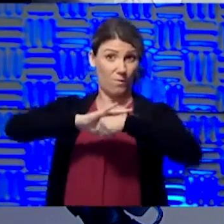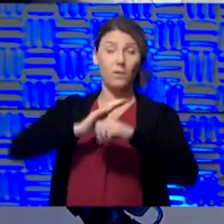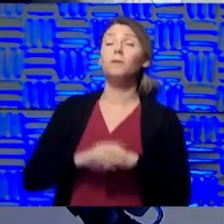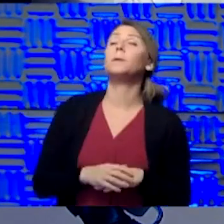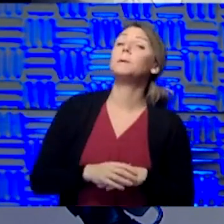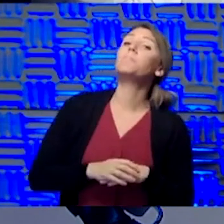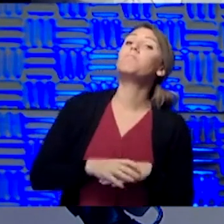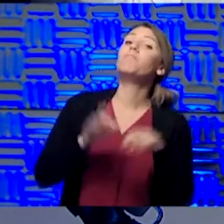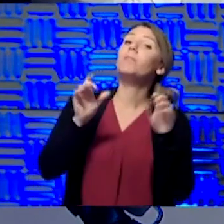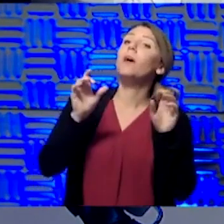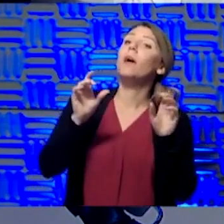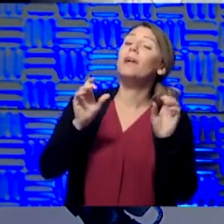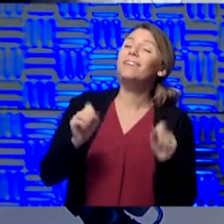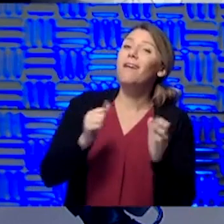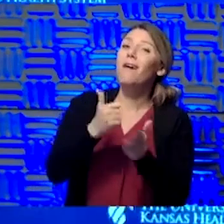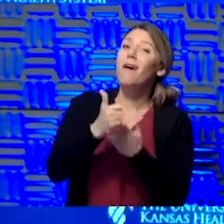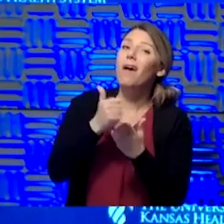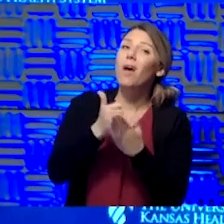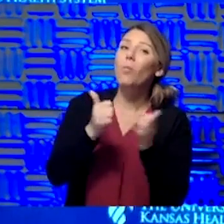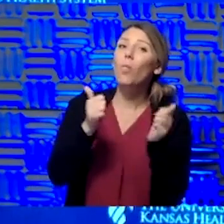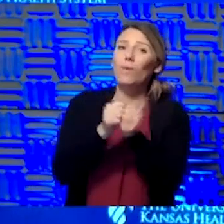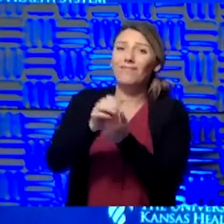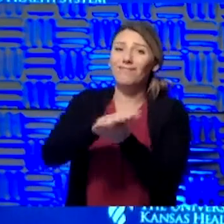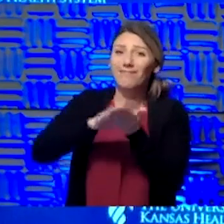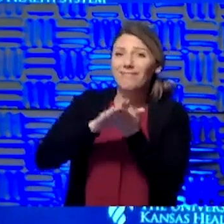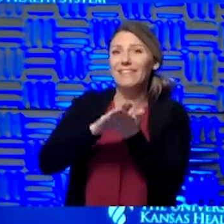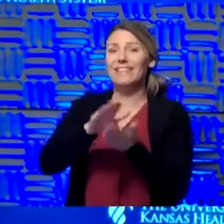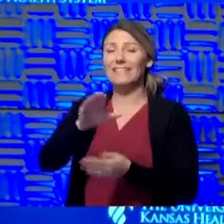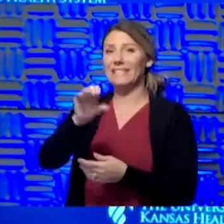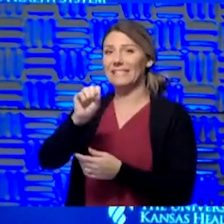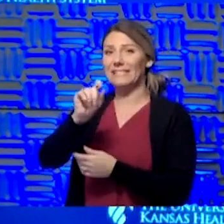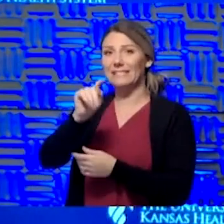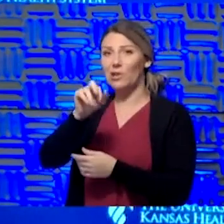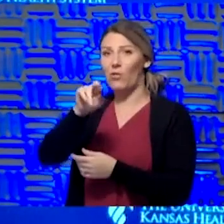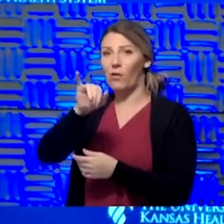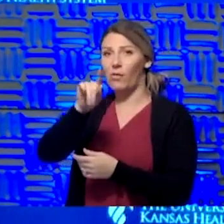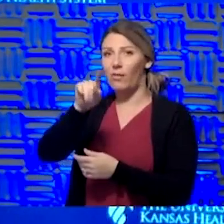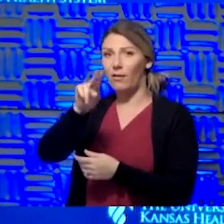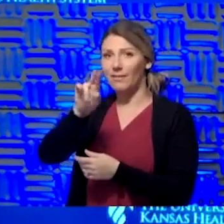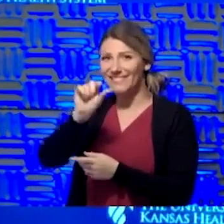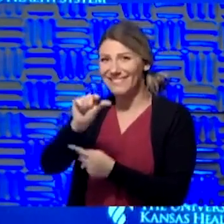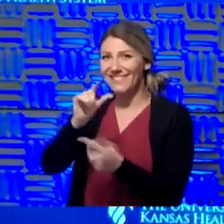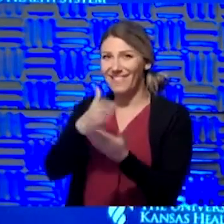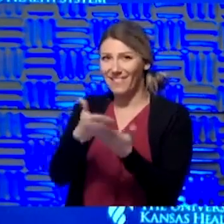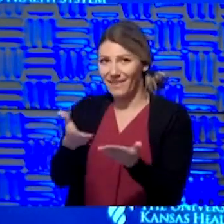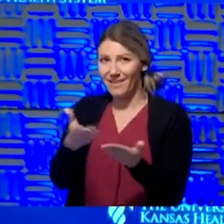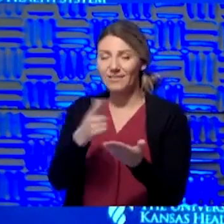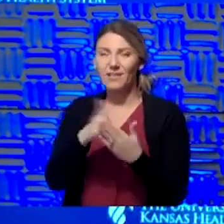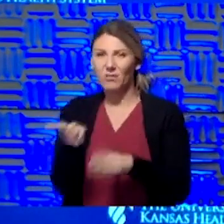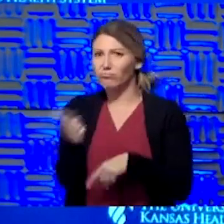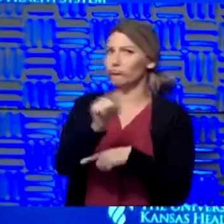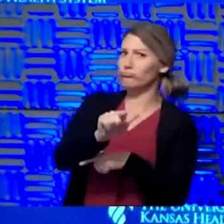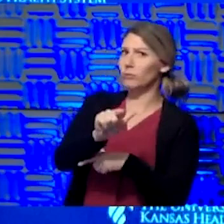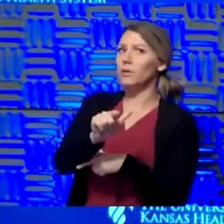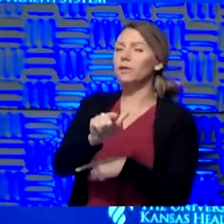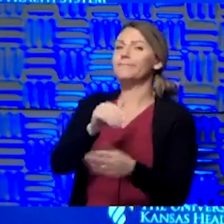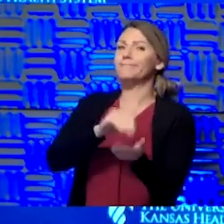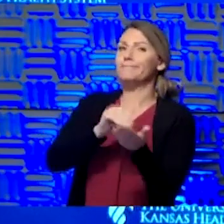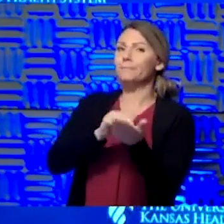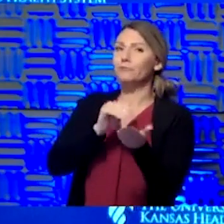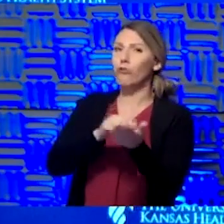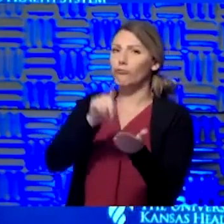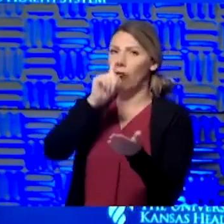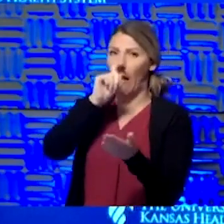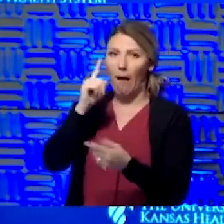certainly work toward re-sterilizing things, and even UV light, and I'll turn to Hawkeye here in just a minute, UV light can be used to sterilize